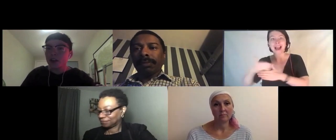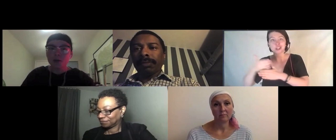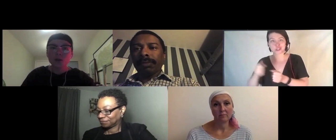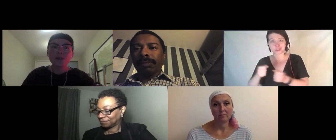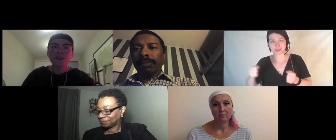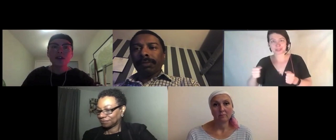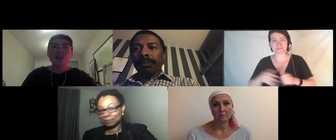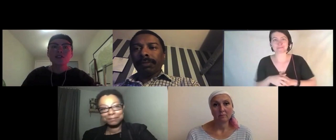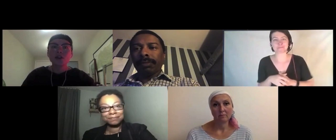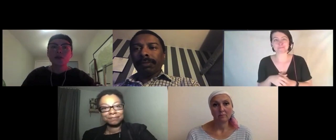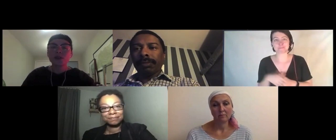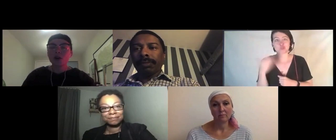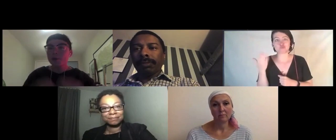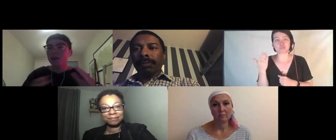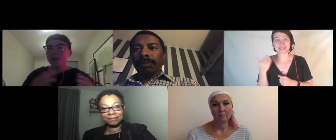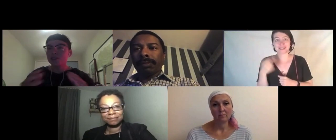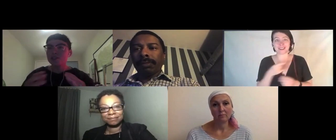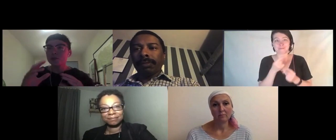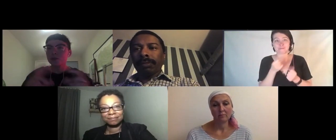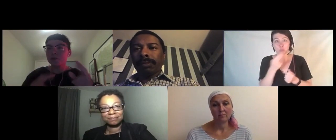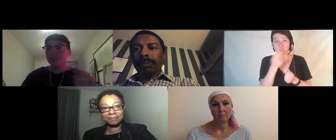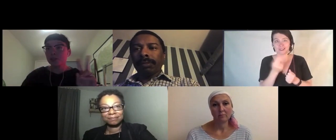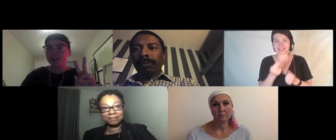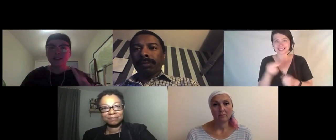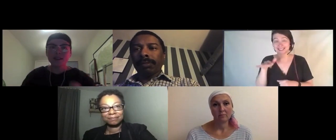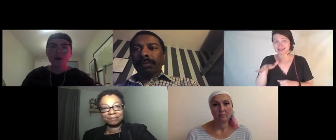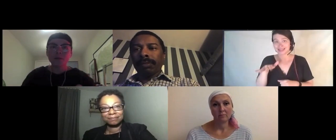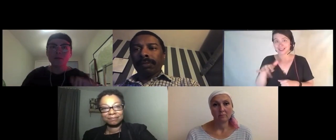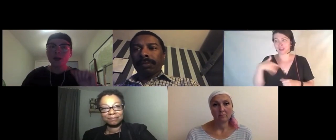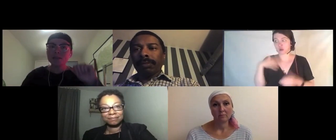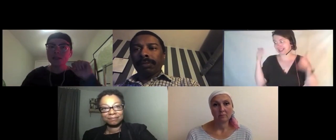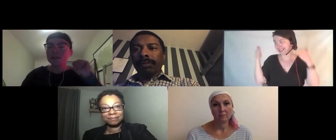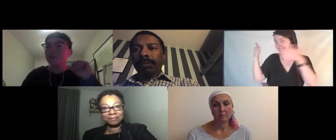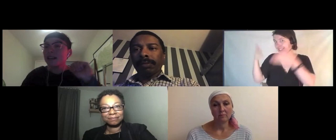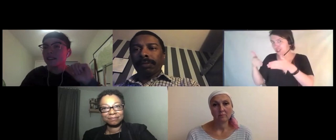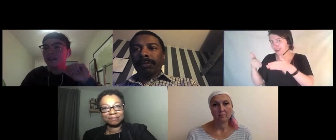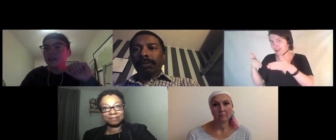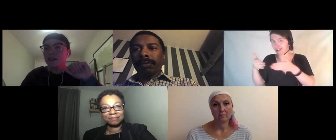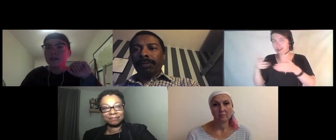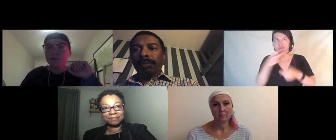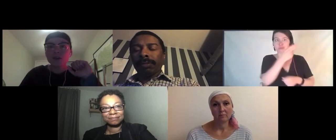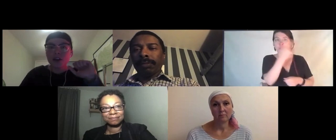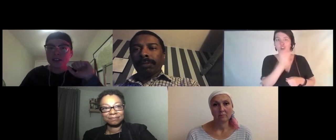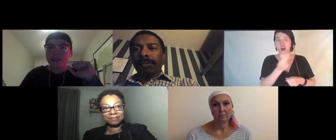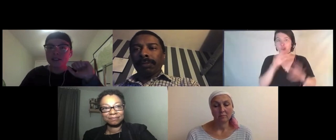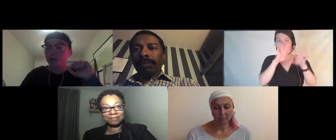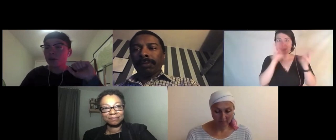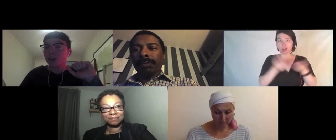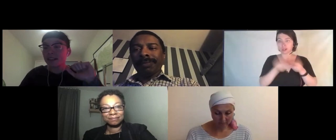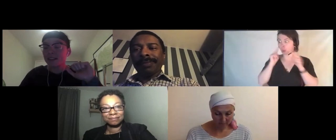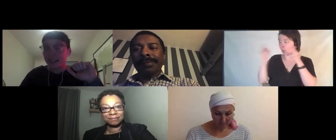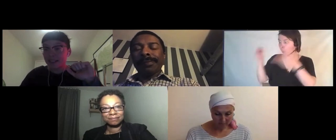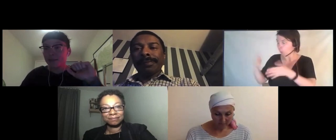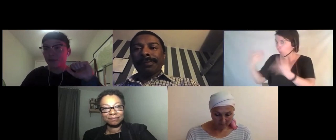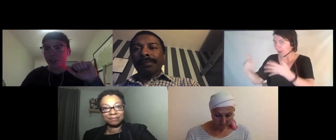wider art world. So the opening questions will be 2 things. 1, what does it mean to support artists with